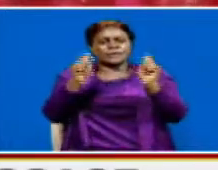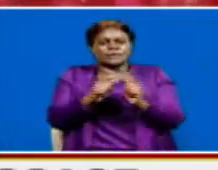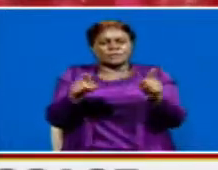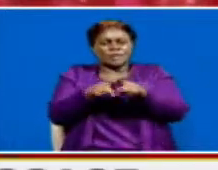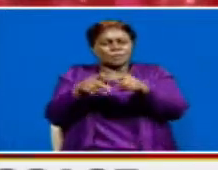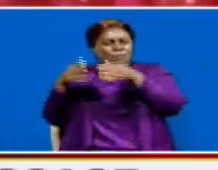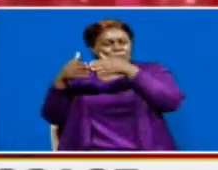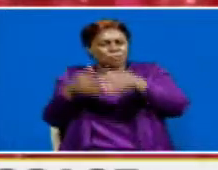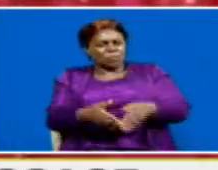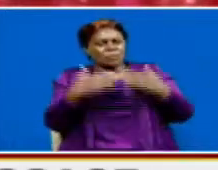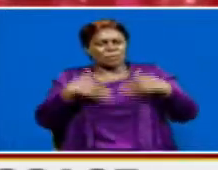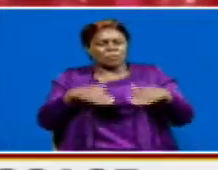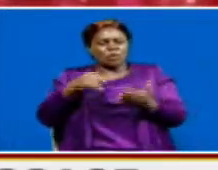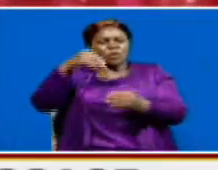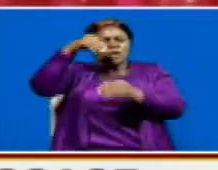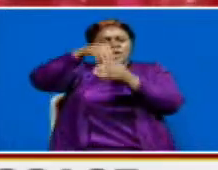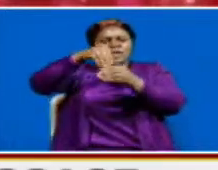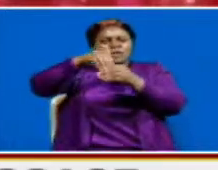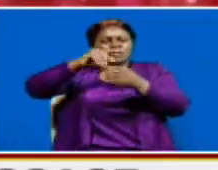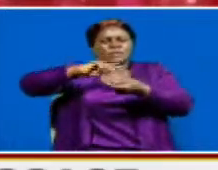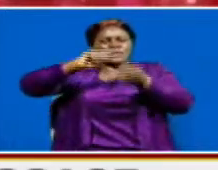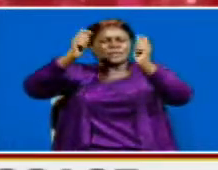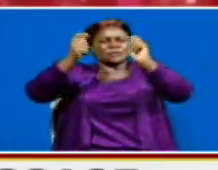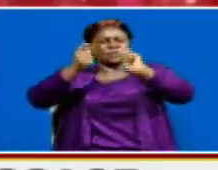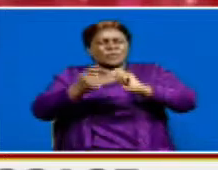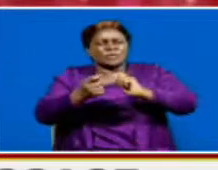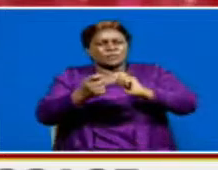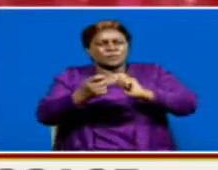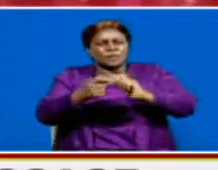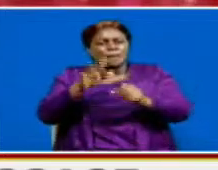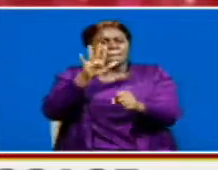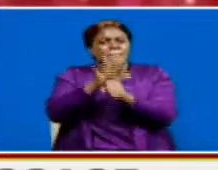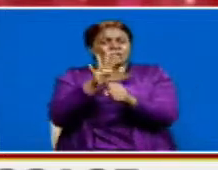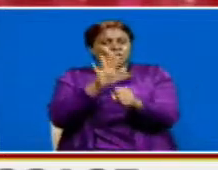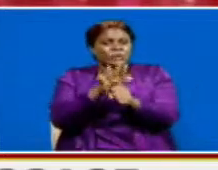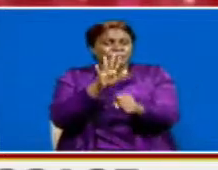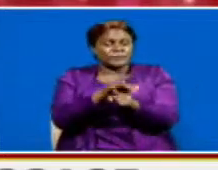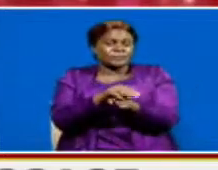saboteurs of inclusive transformation for the majority.